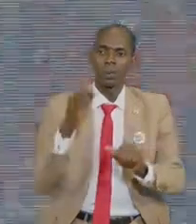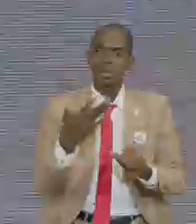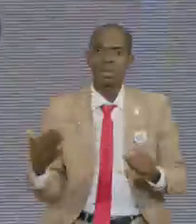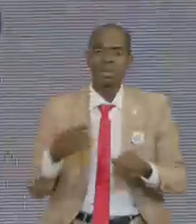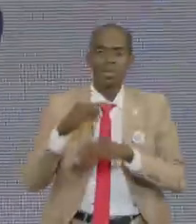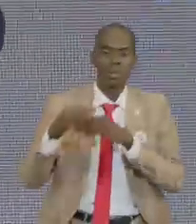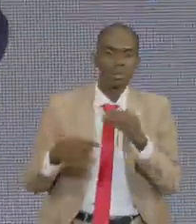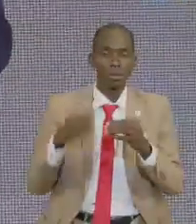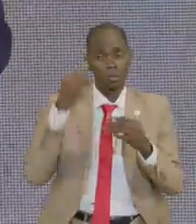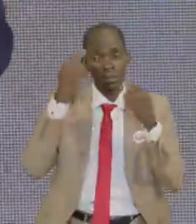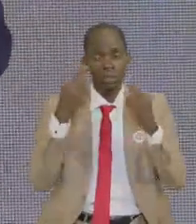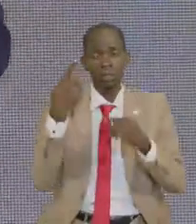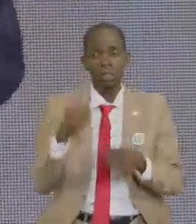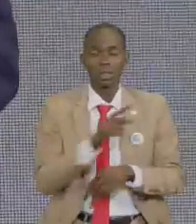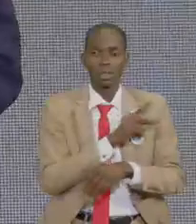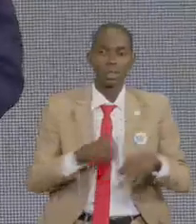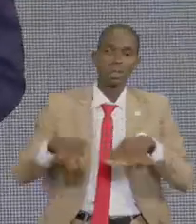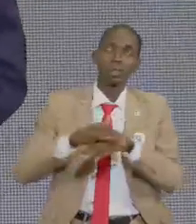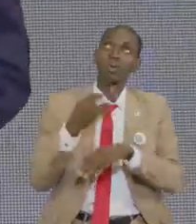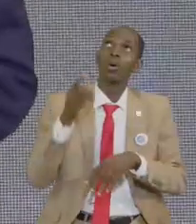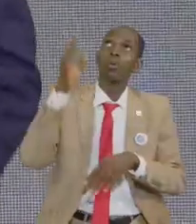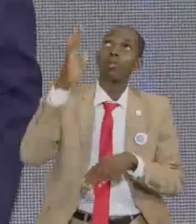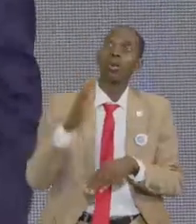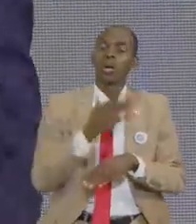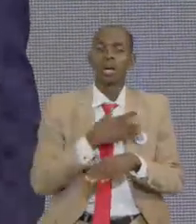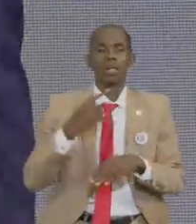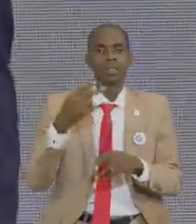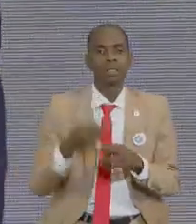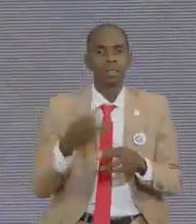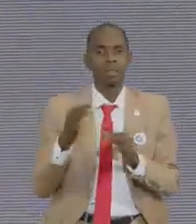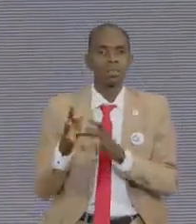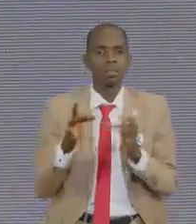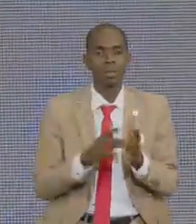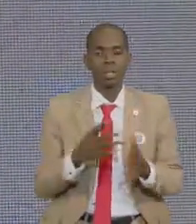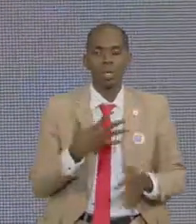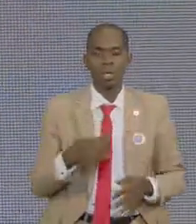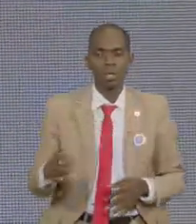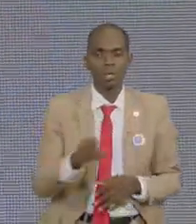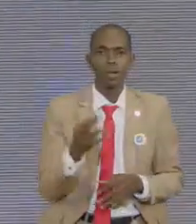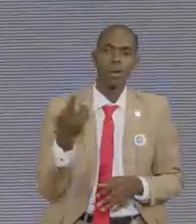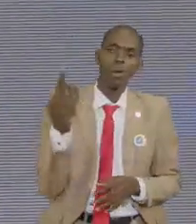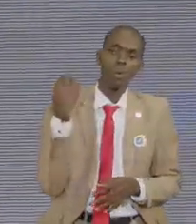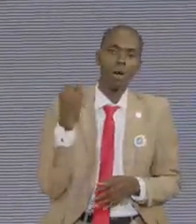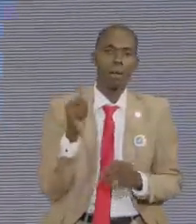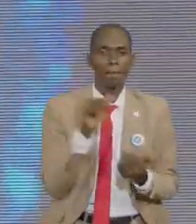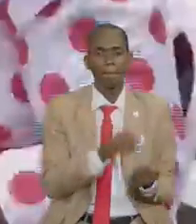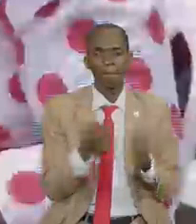the name of Jesus Christ. And they were baptized, both men and